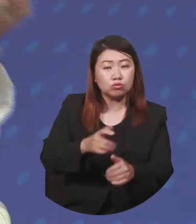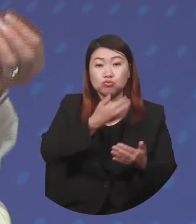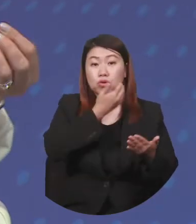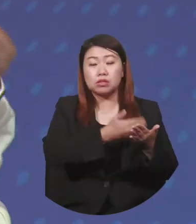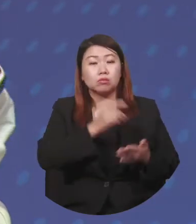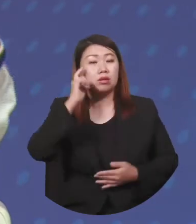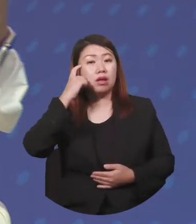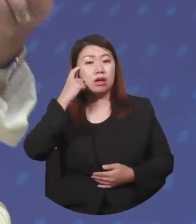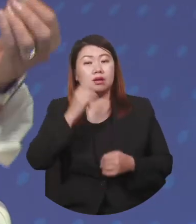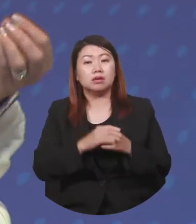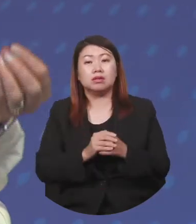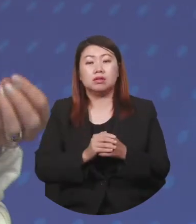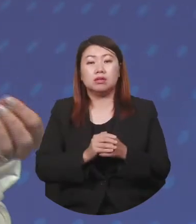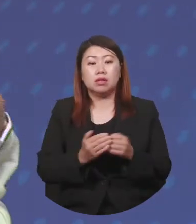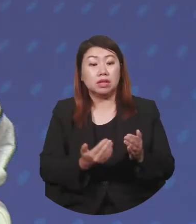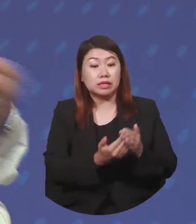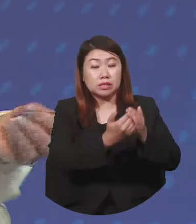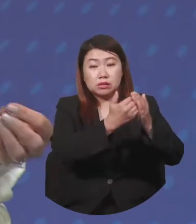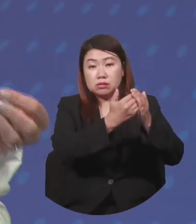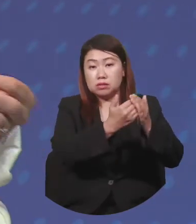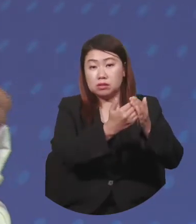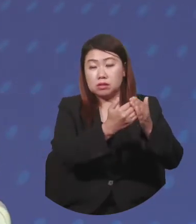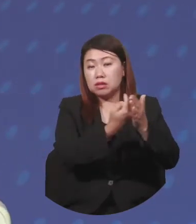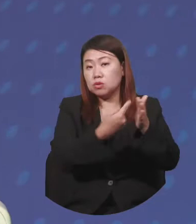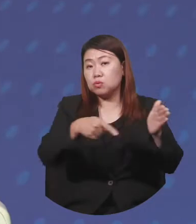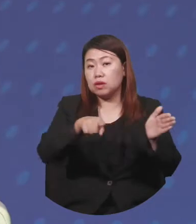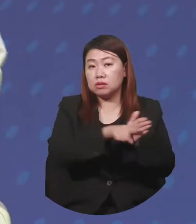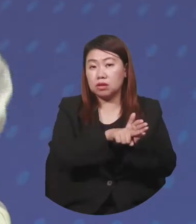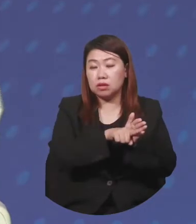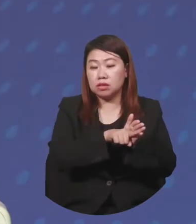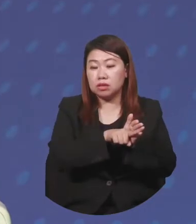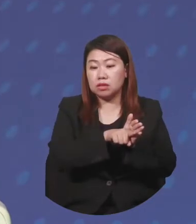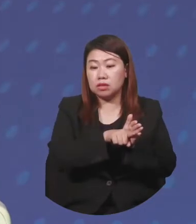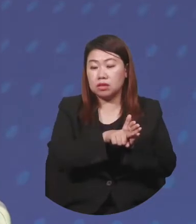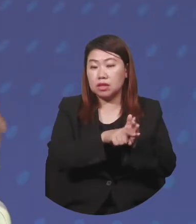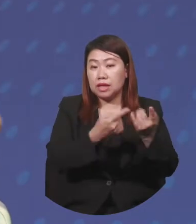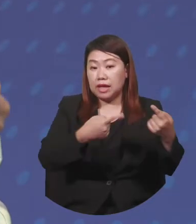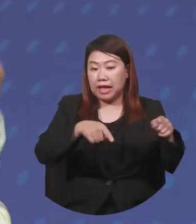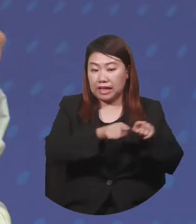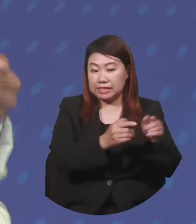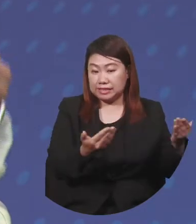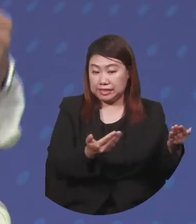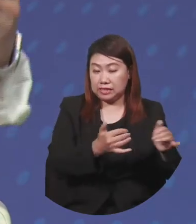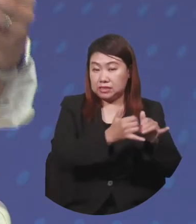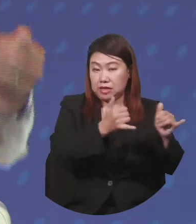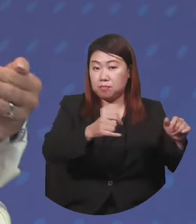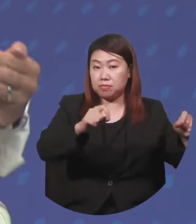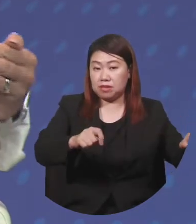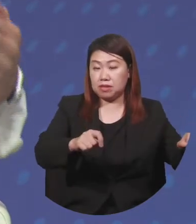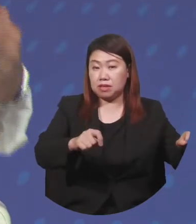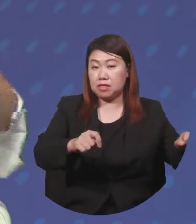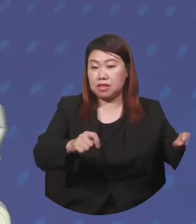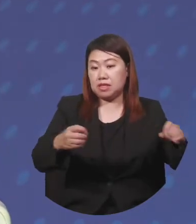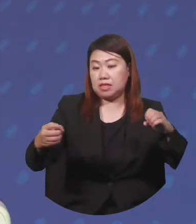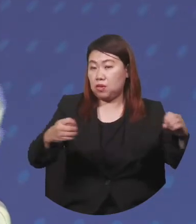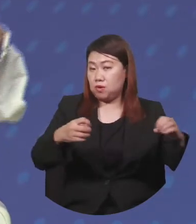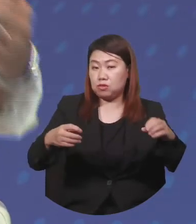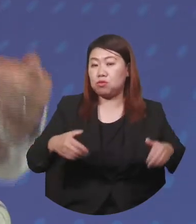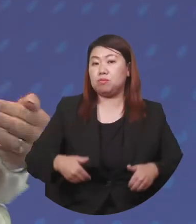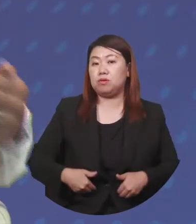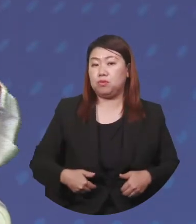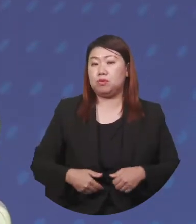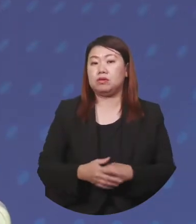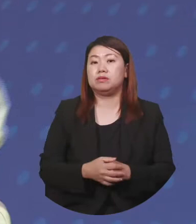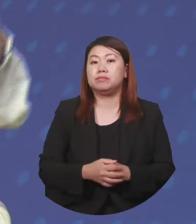peer dialogue, peer encounters, and by that putting pressure on countries to